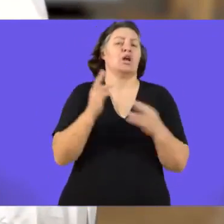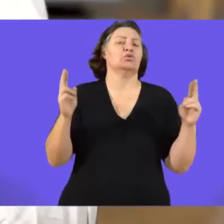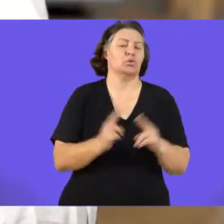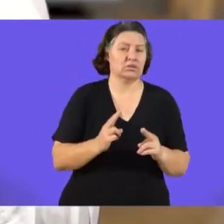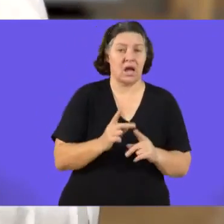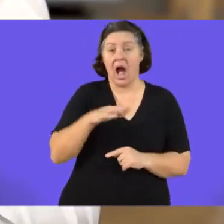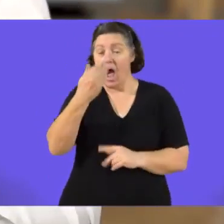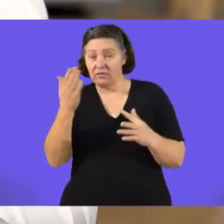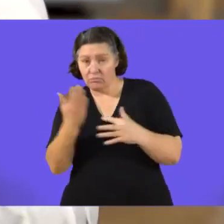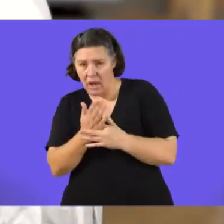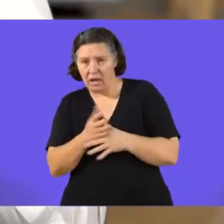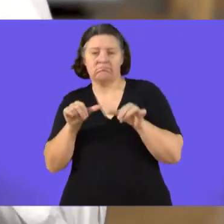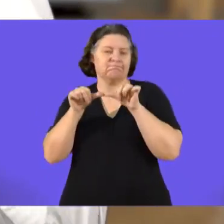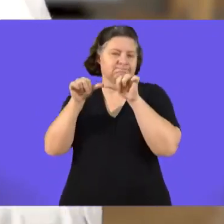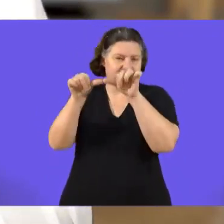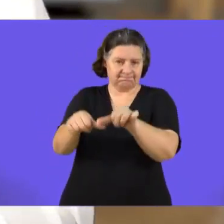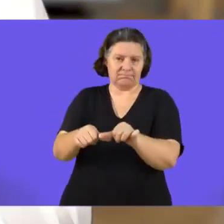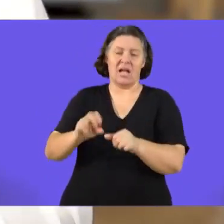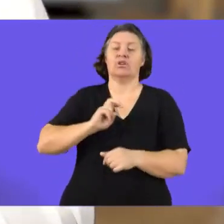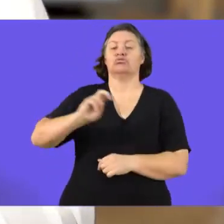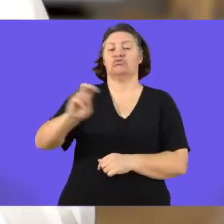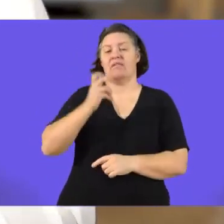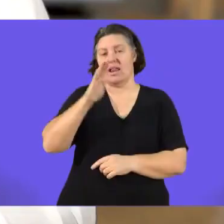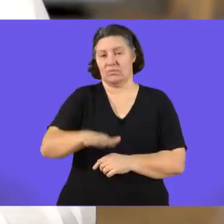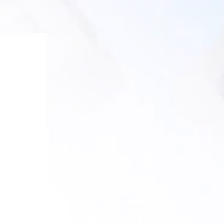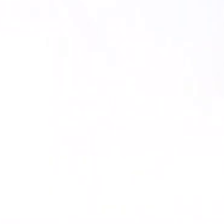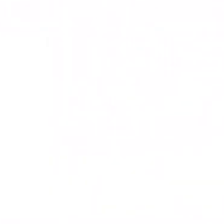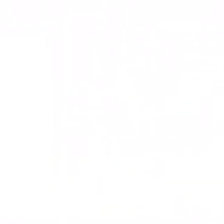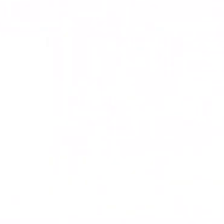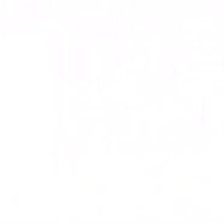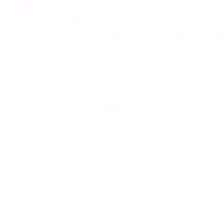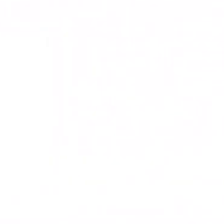short break. After the break, we'll continue with travel allowance.